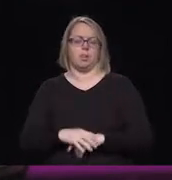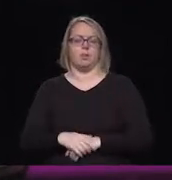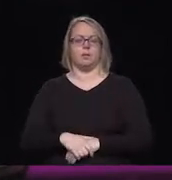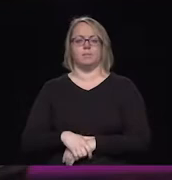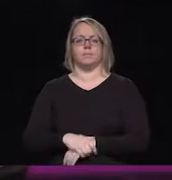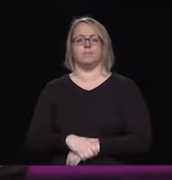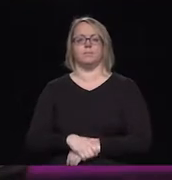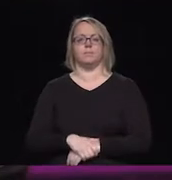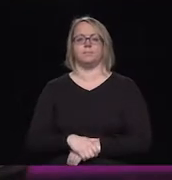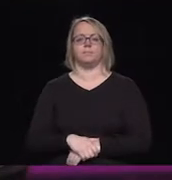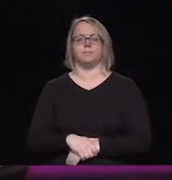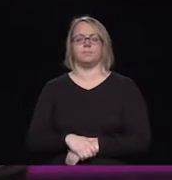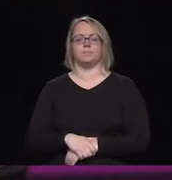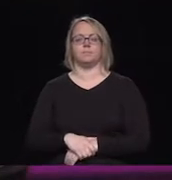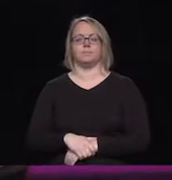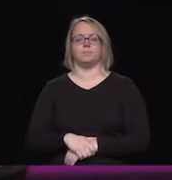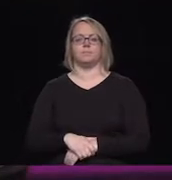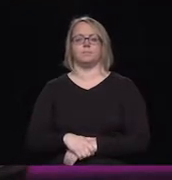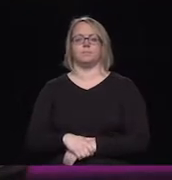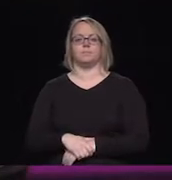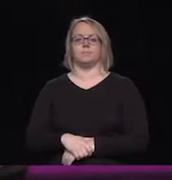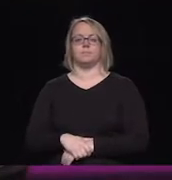I use this technique a lot.